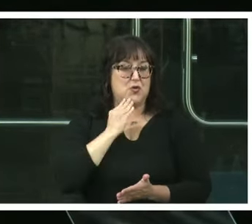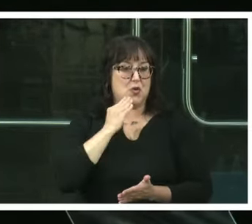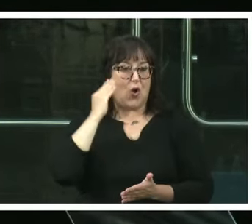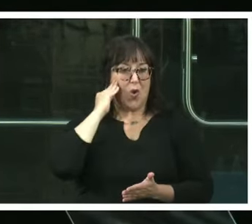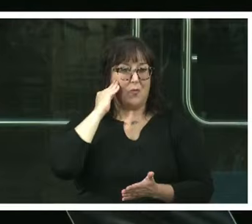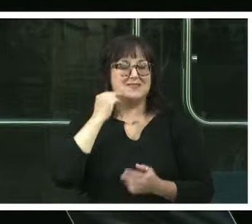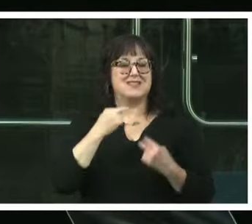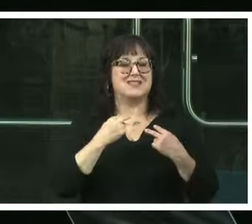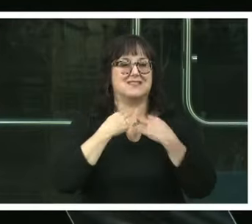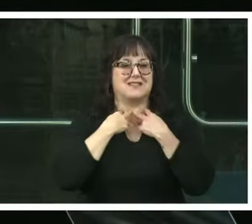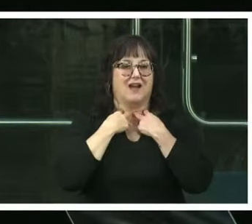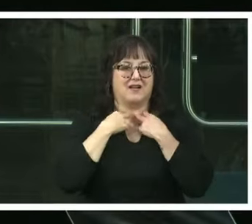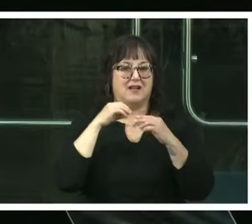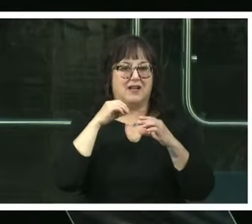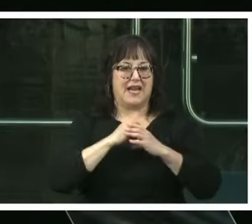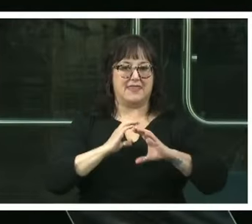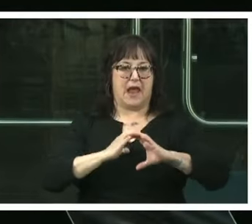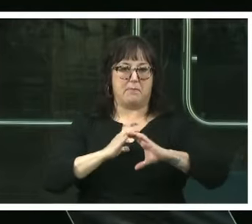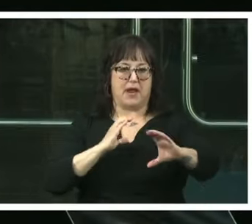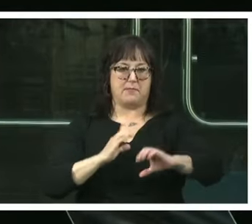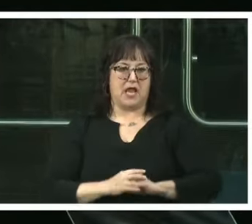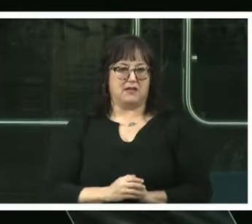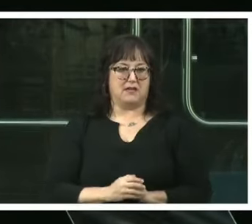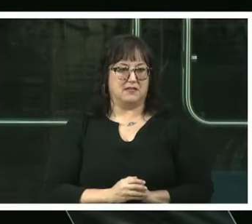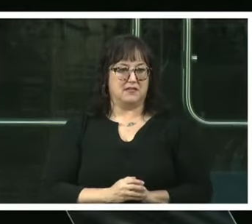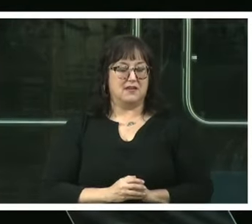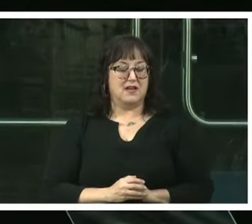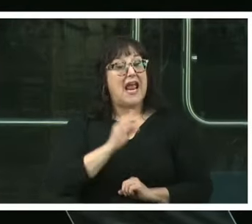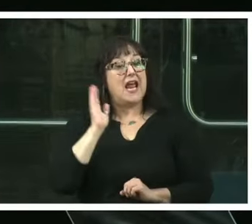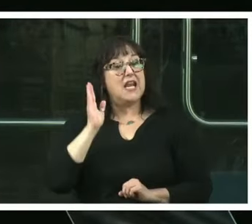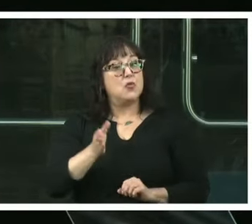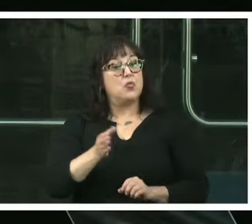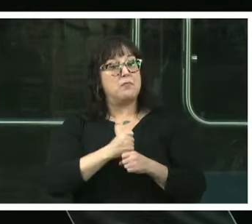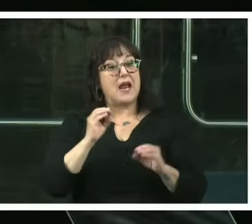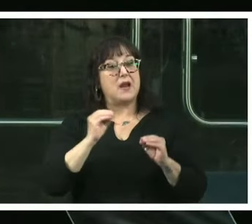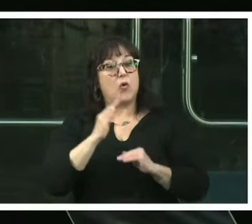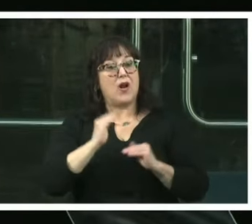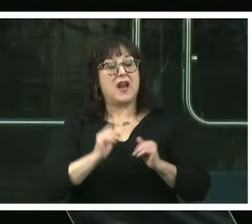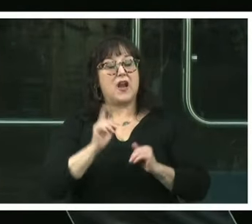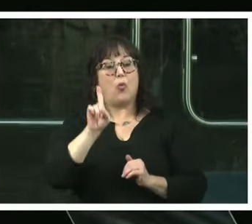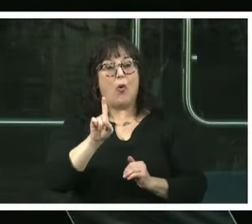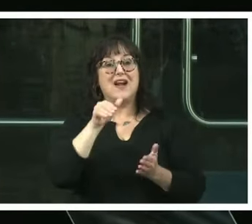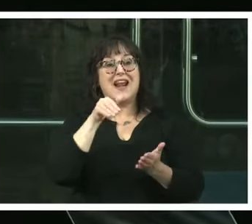the pipeline and would create over 1,000 union jobs.